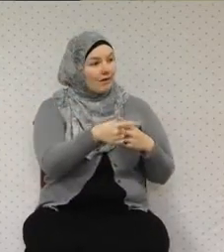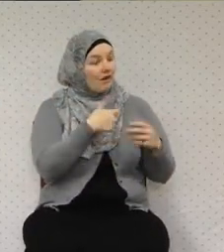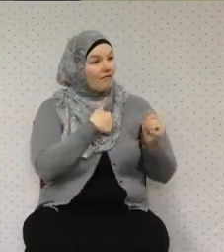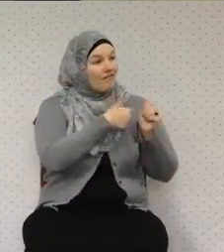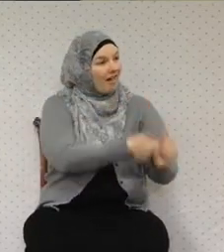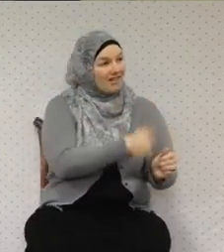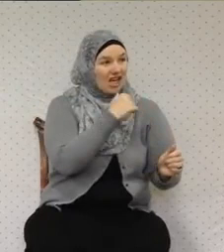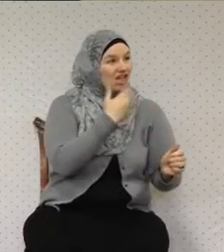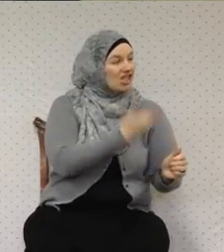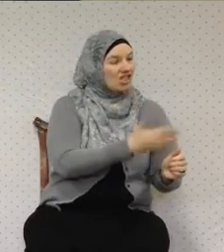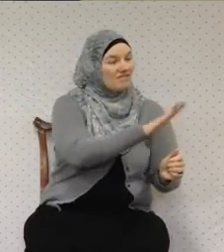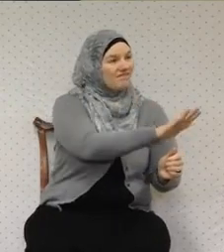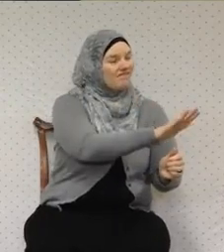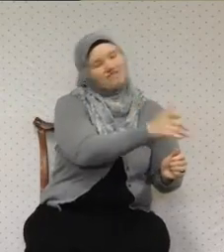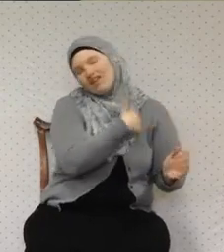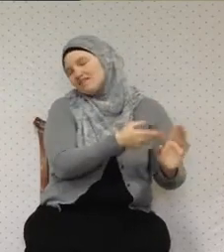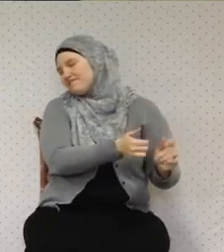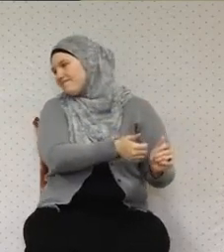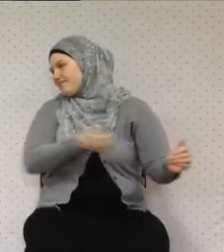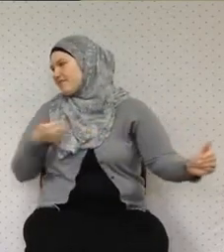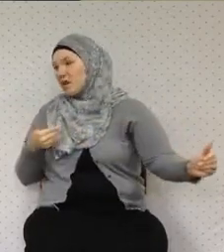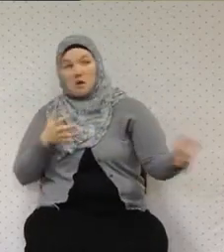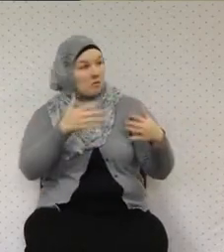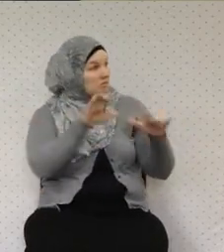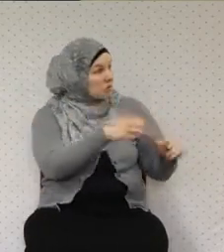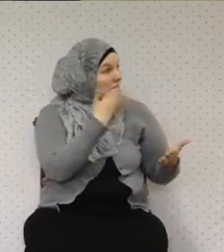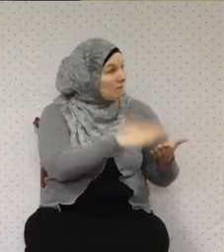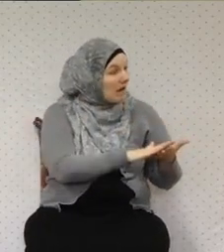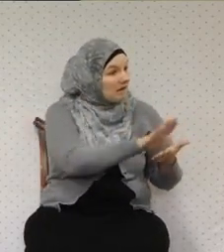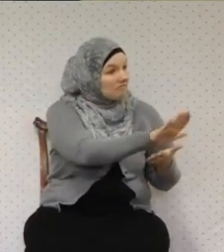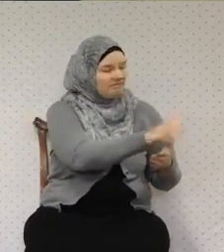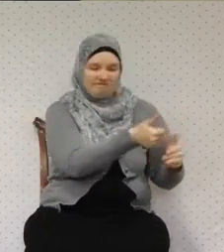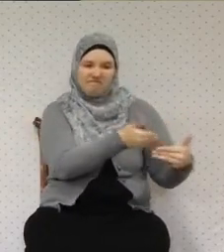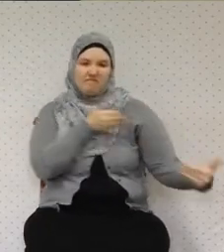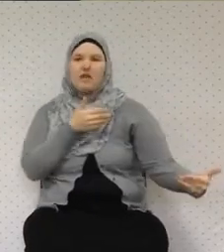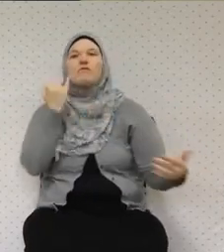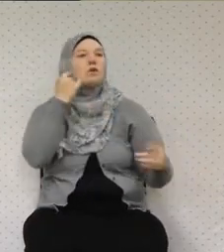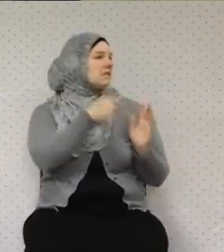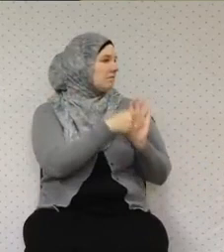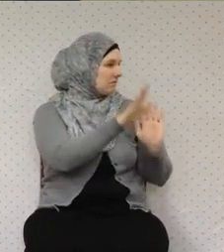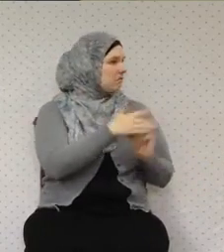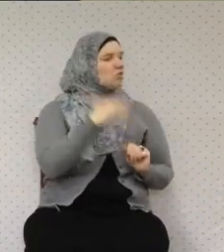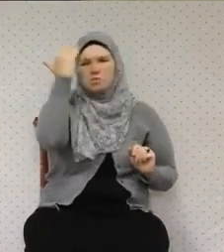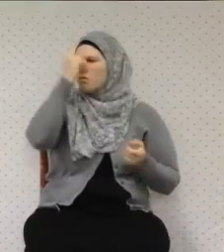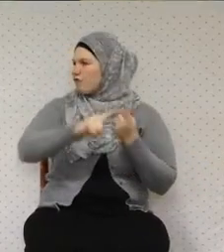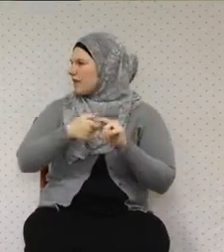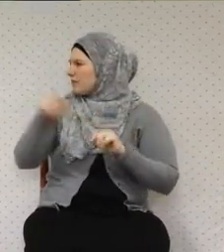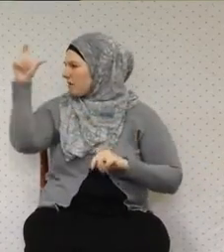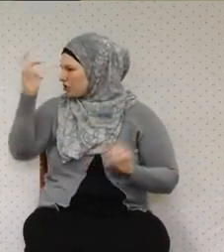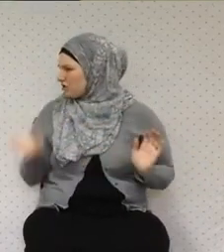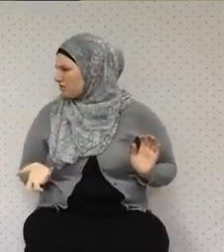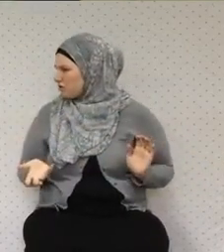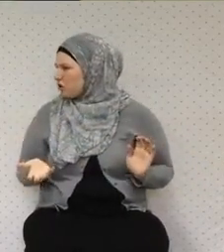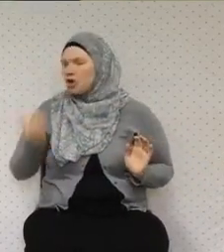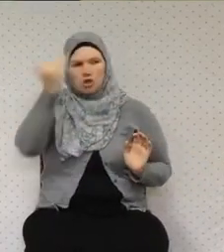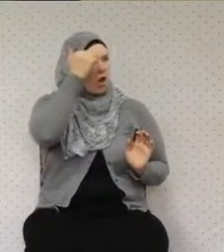from them when they are practicing those bad habits. So if you know somebody in the masjid and you